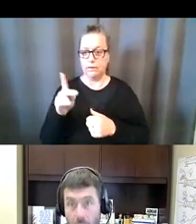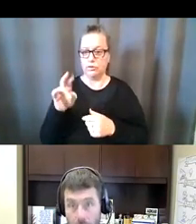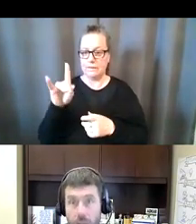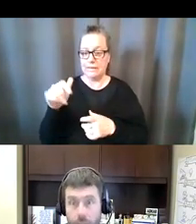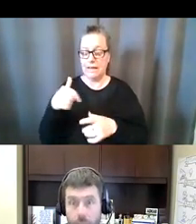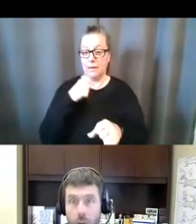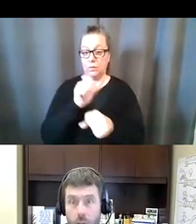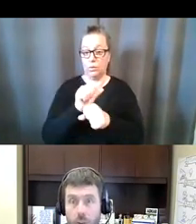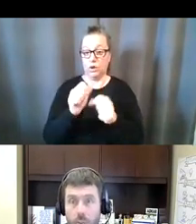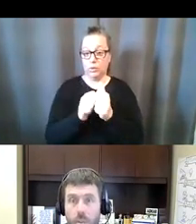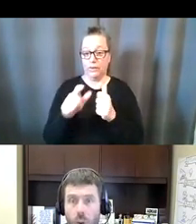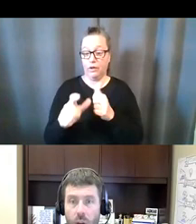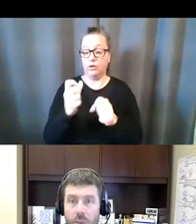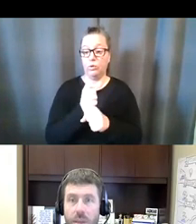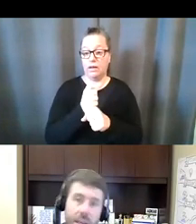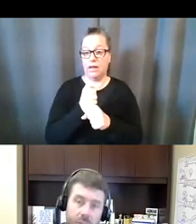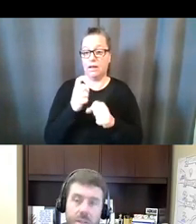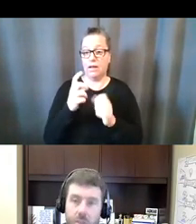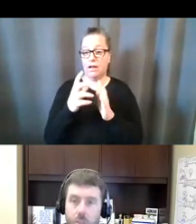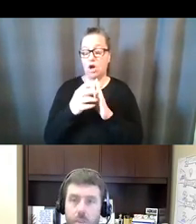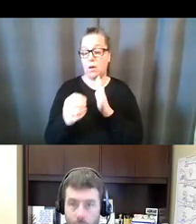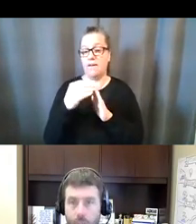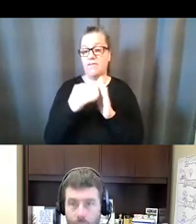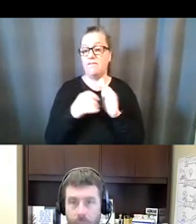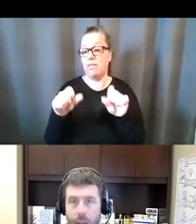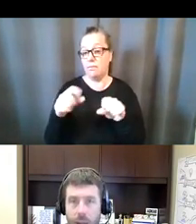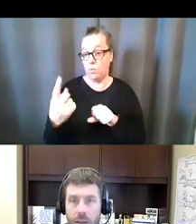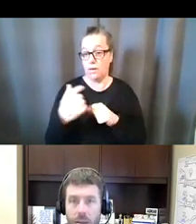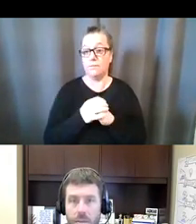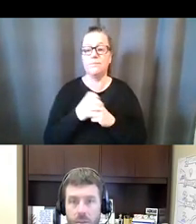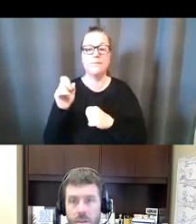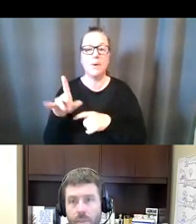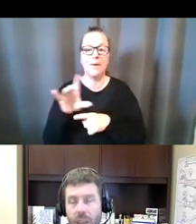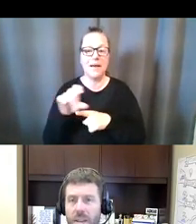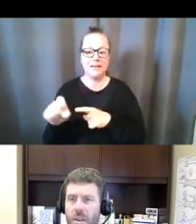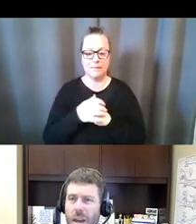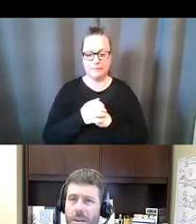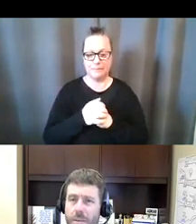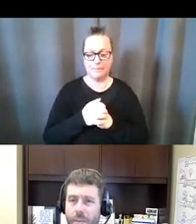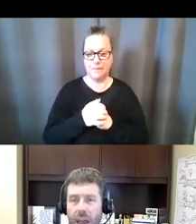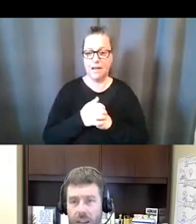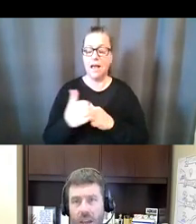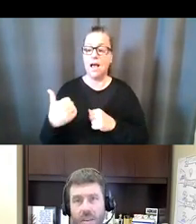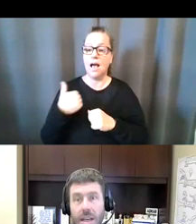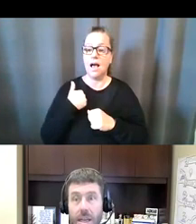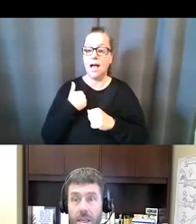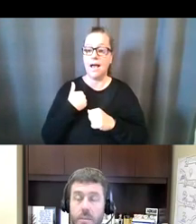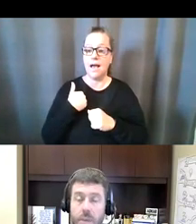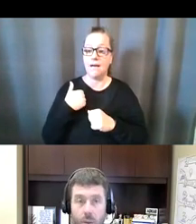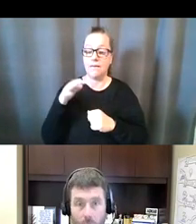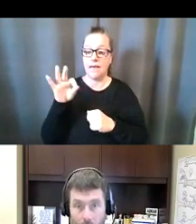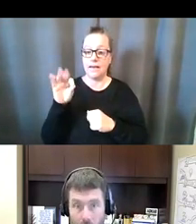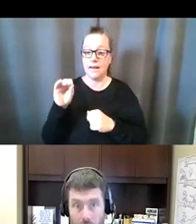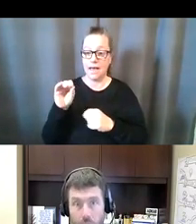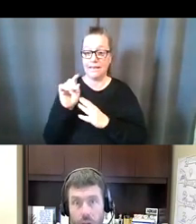a copy of the fillable one that we can get out to this group. Okay, awesome. Yeah. I actually have a